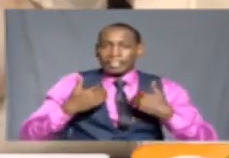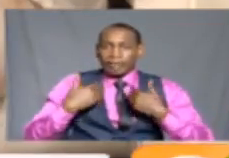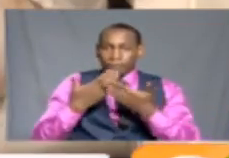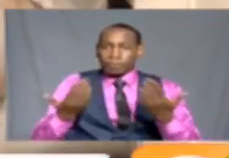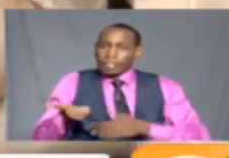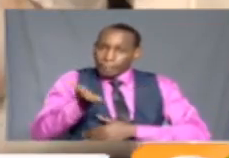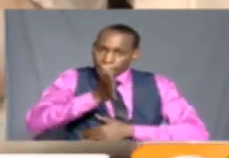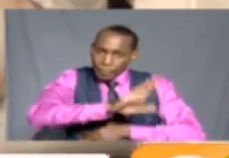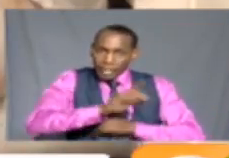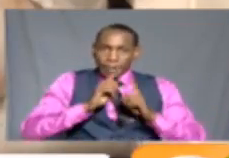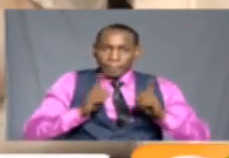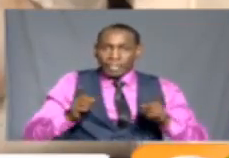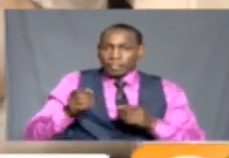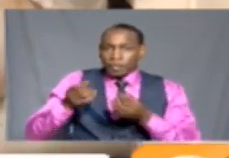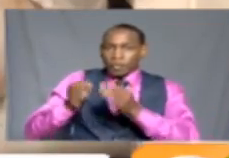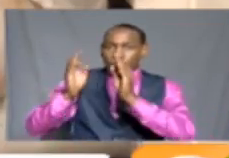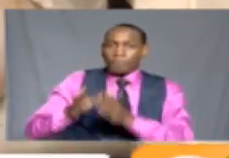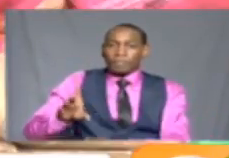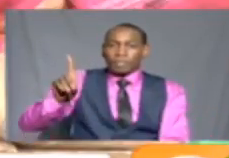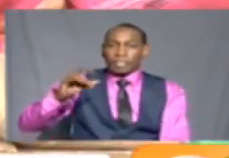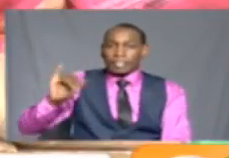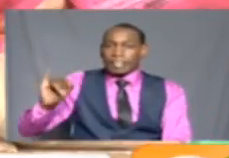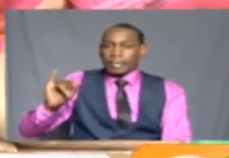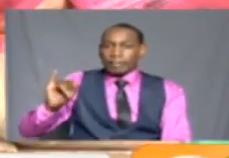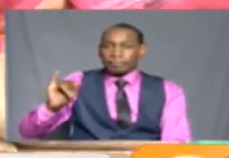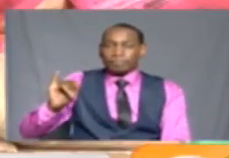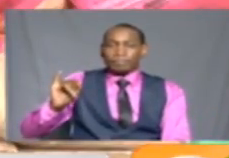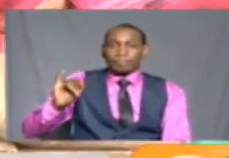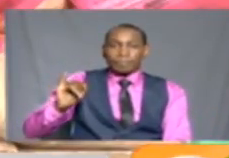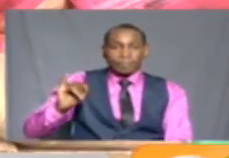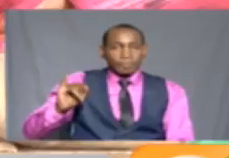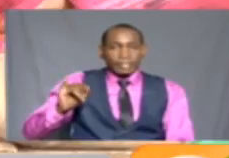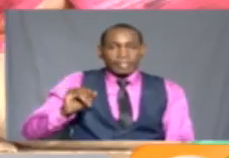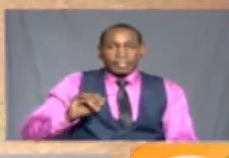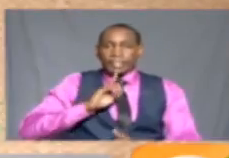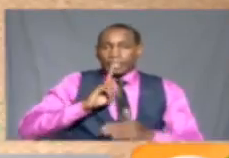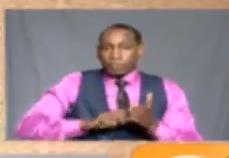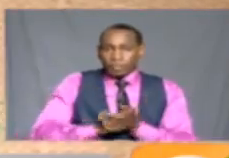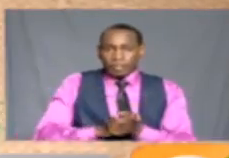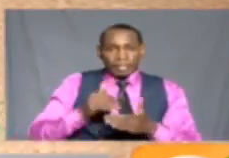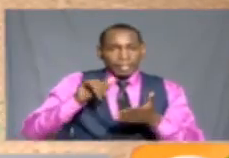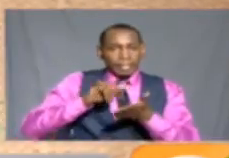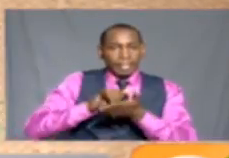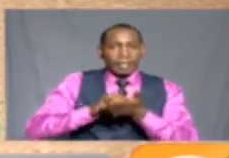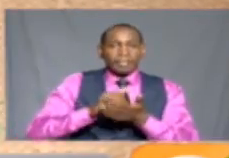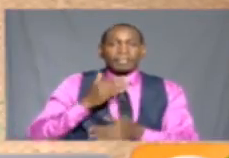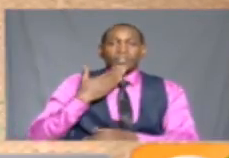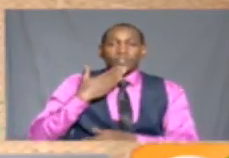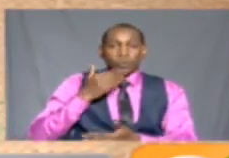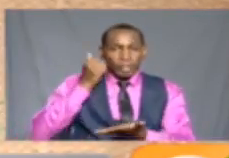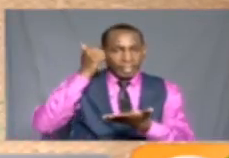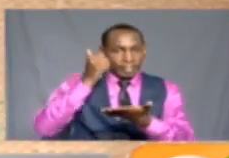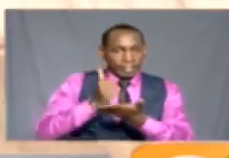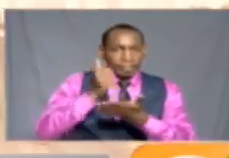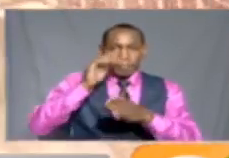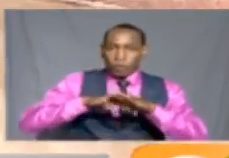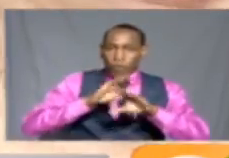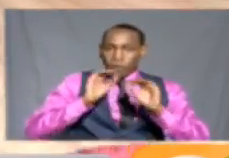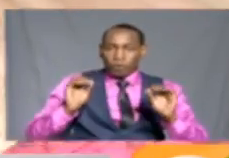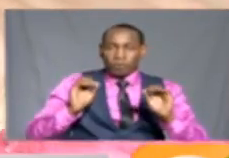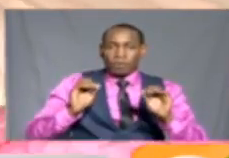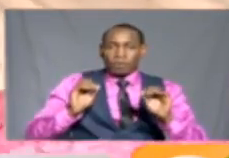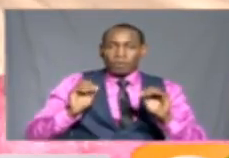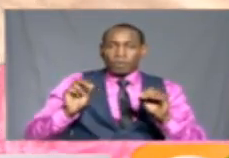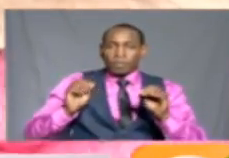goods back, but officers from the DCI are putting in efforts to ensure that the sugar rubber stamped as unfit for